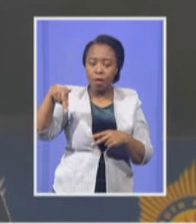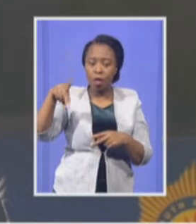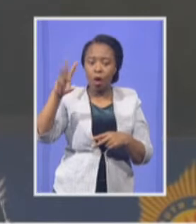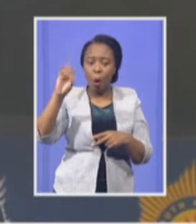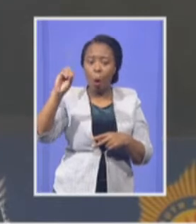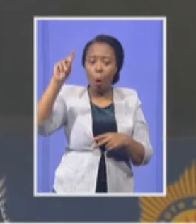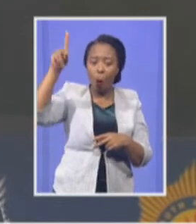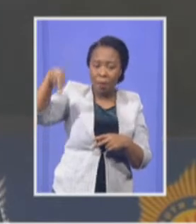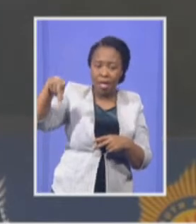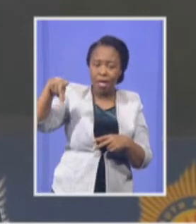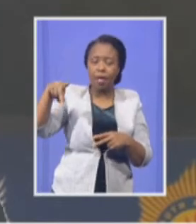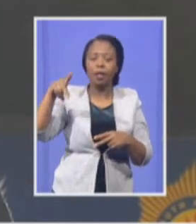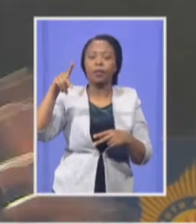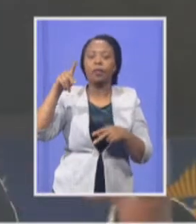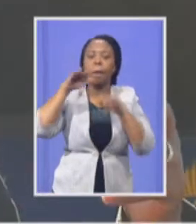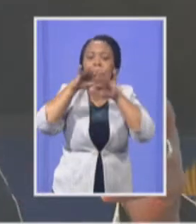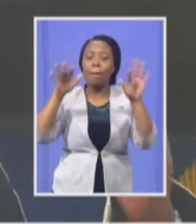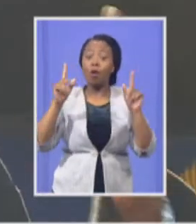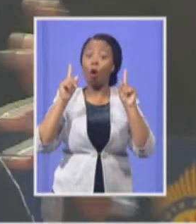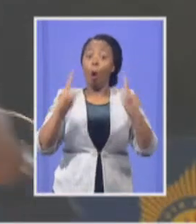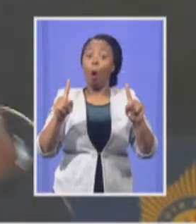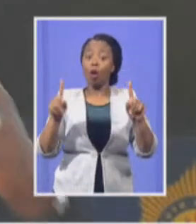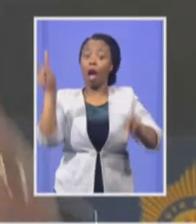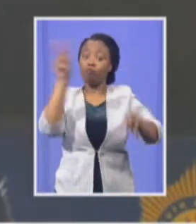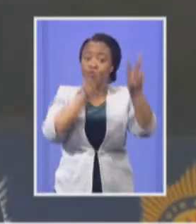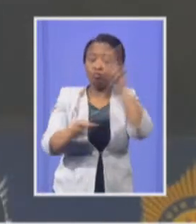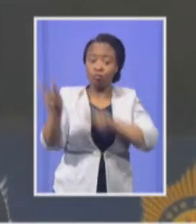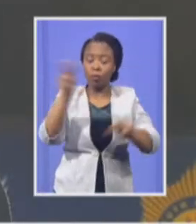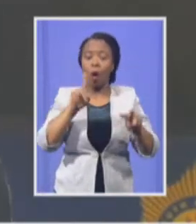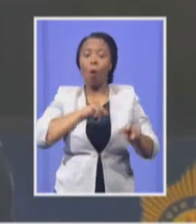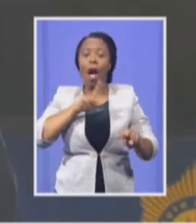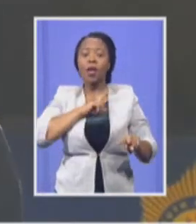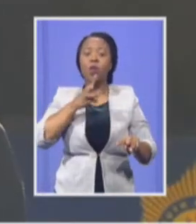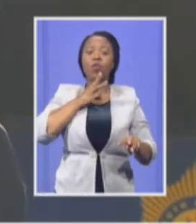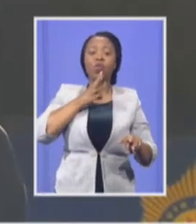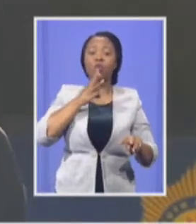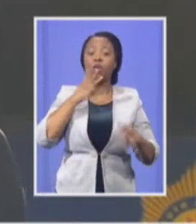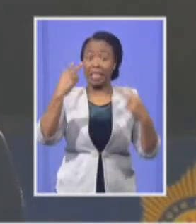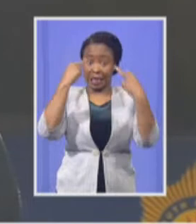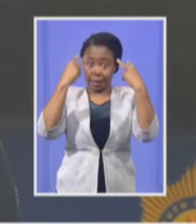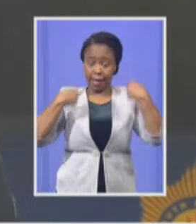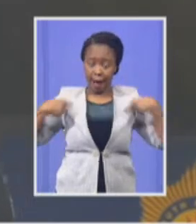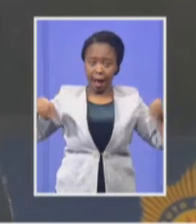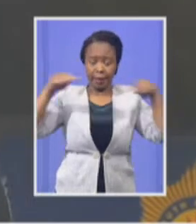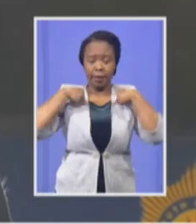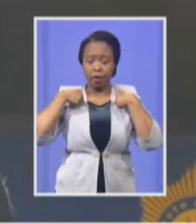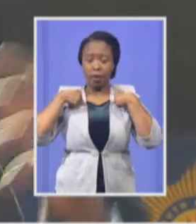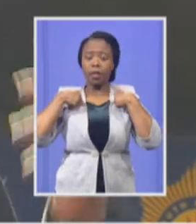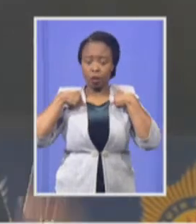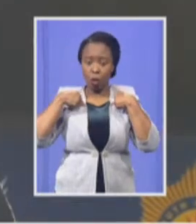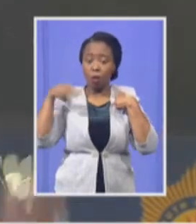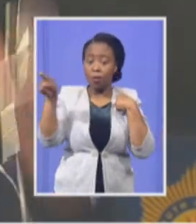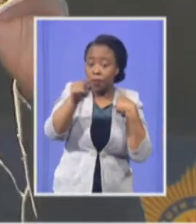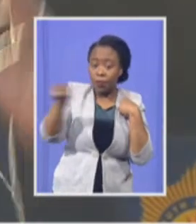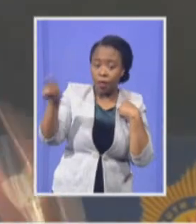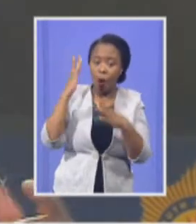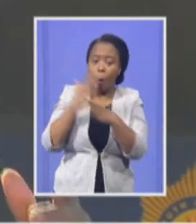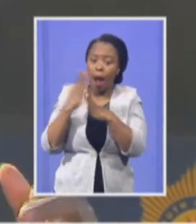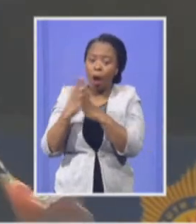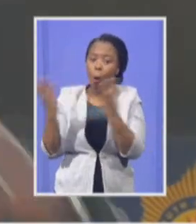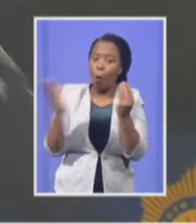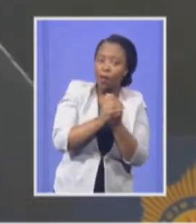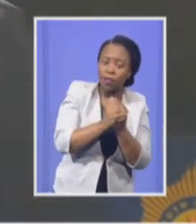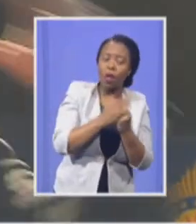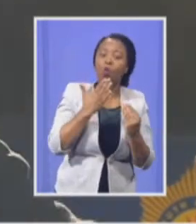Policing, ukuthi sikwazi ukubonakala, but azosebenza closely namaphoyisa